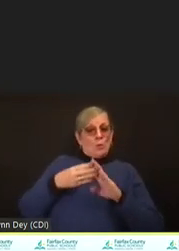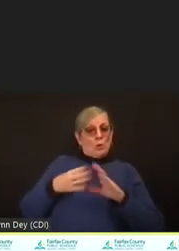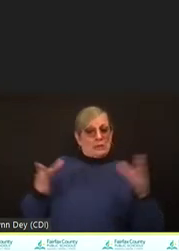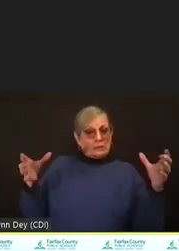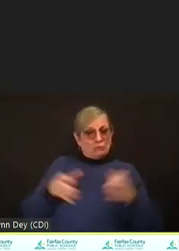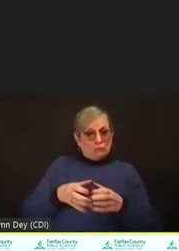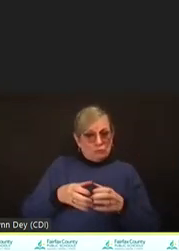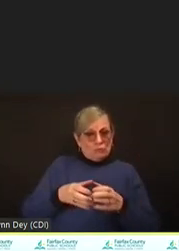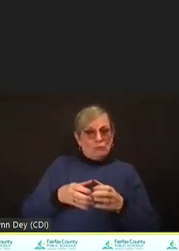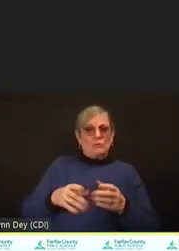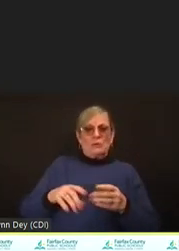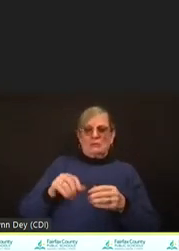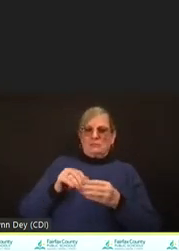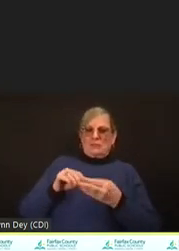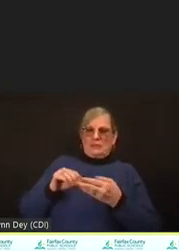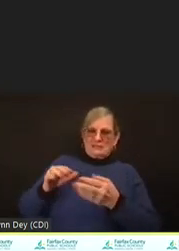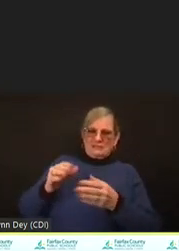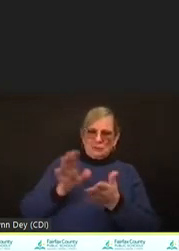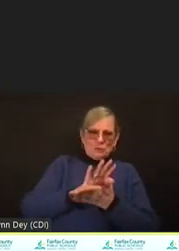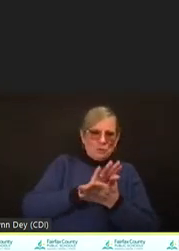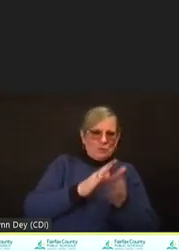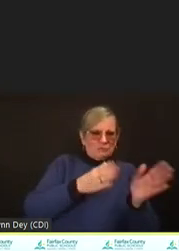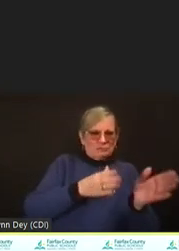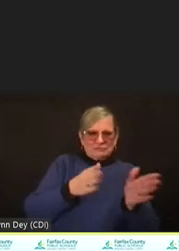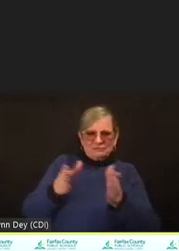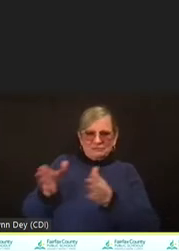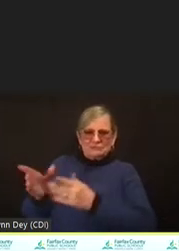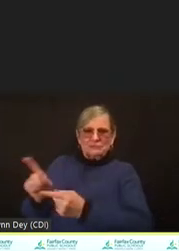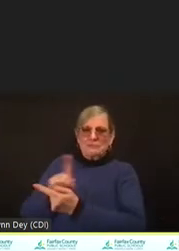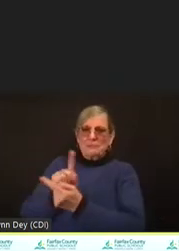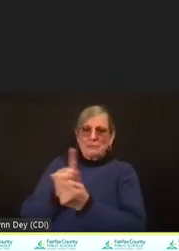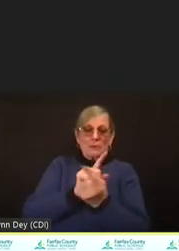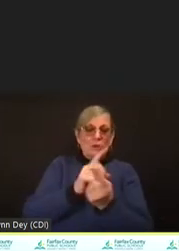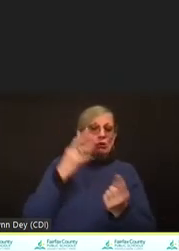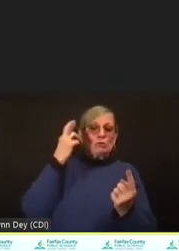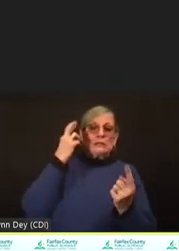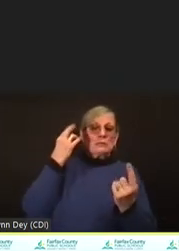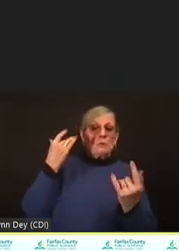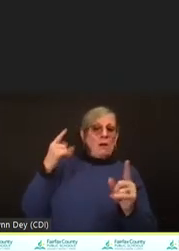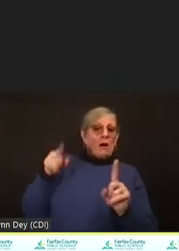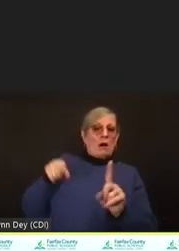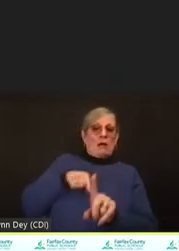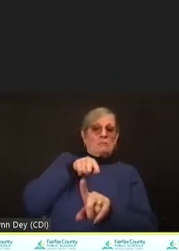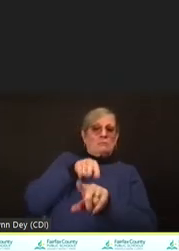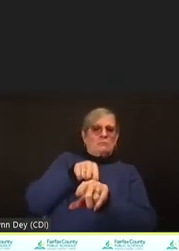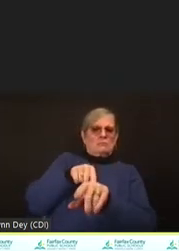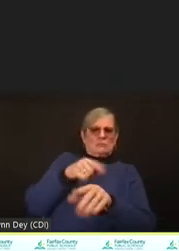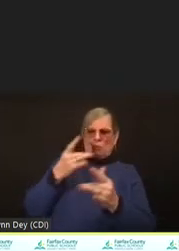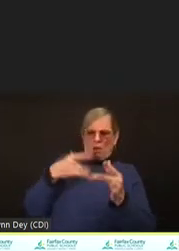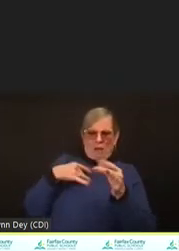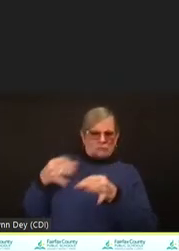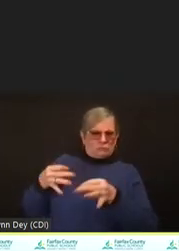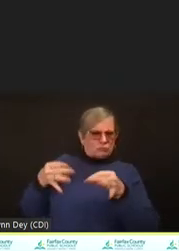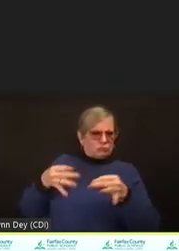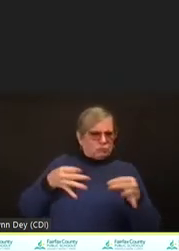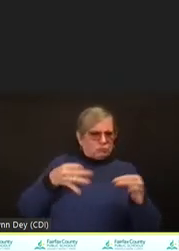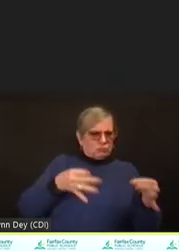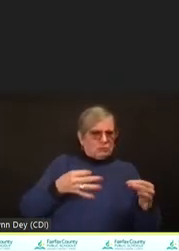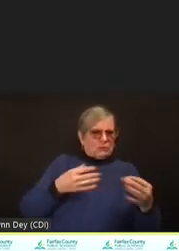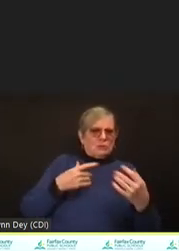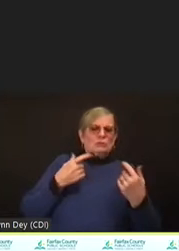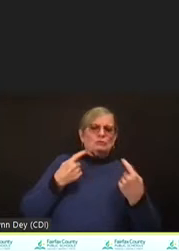rationale behind what we are doing and why we're doing it, and to take your questions and address concerns to the very best of our